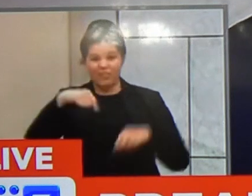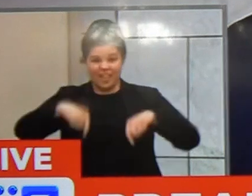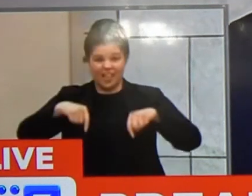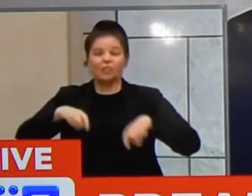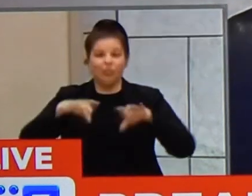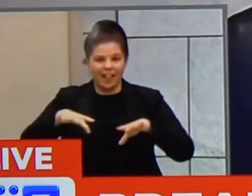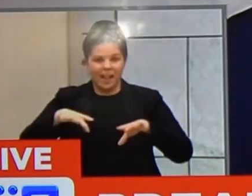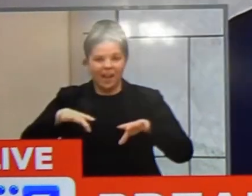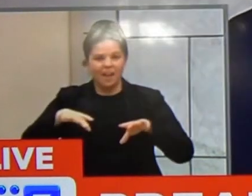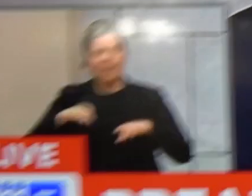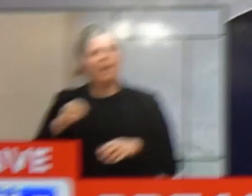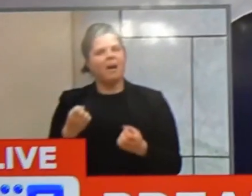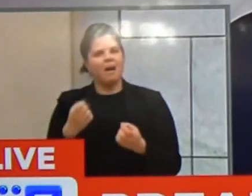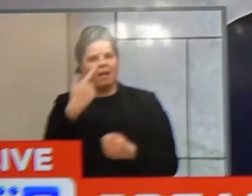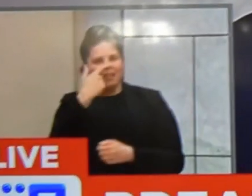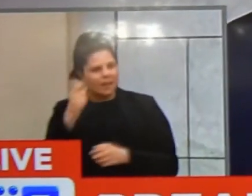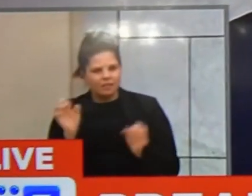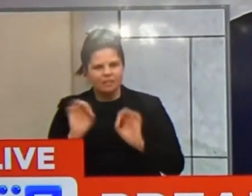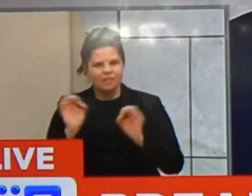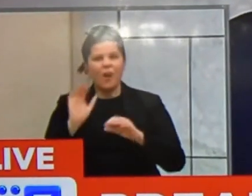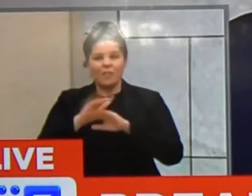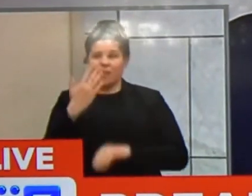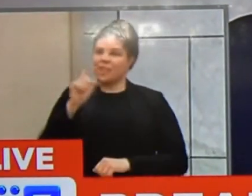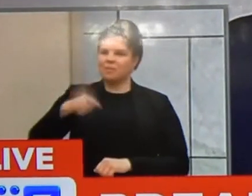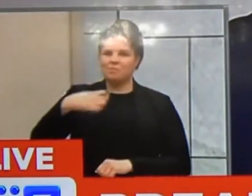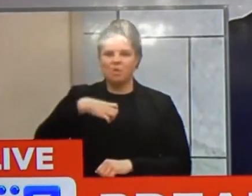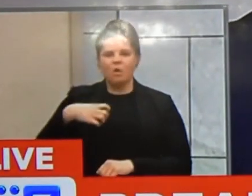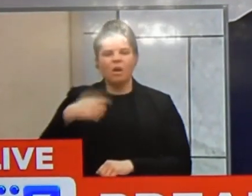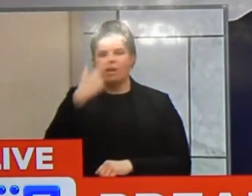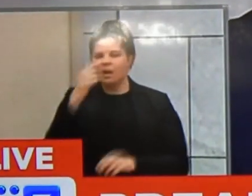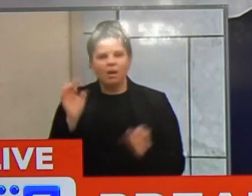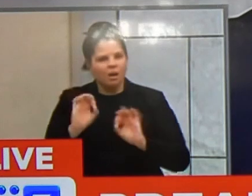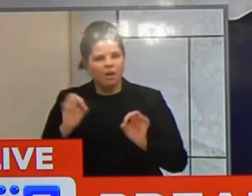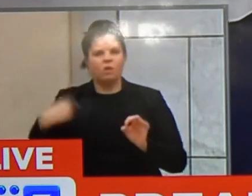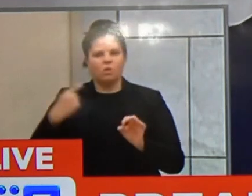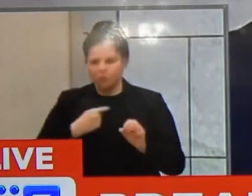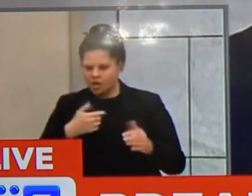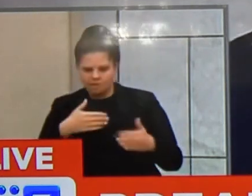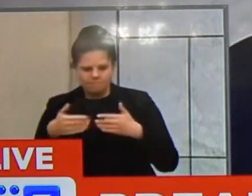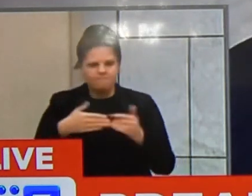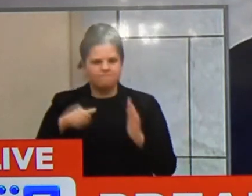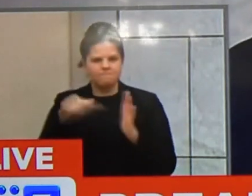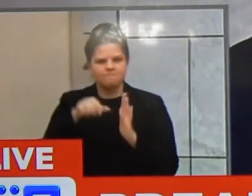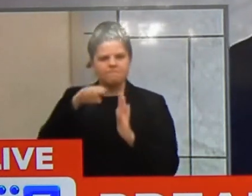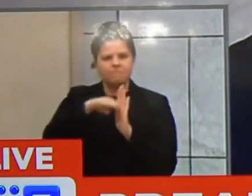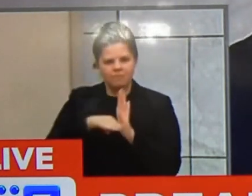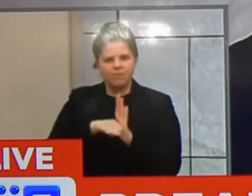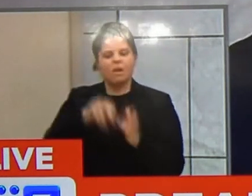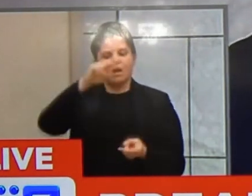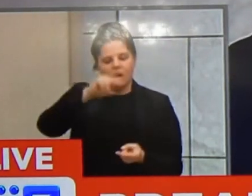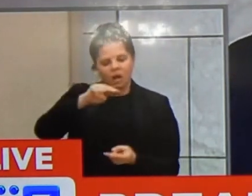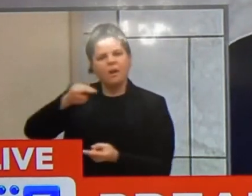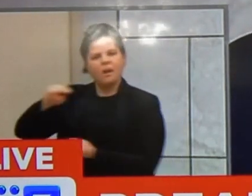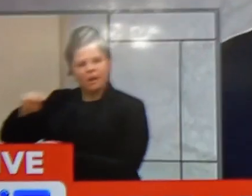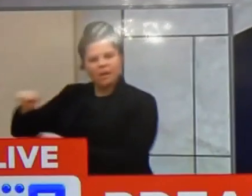over 5,000 more cases. And in fact, some commentators who are doing the maths were suggesting that we would have had 8,000 cases just